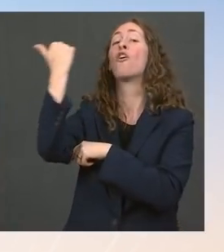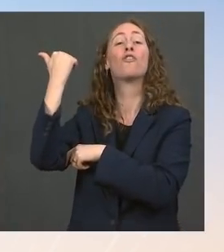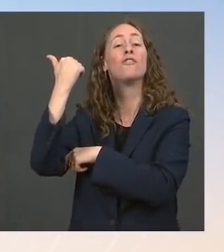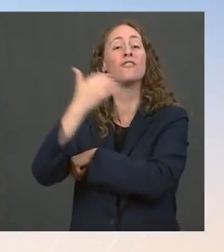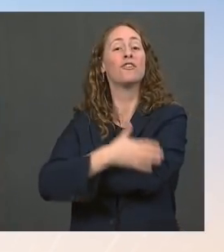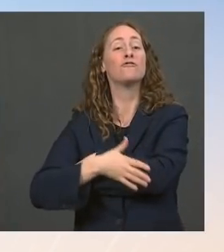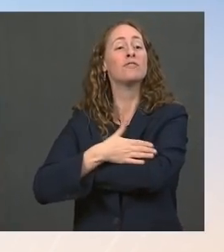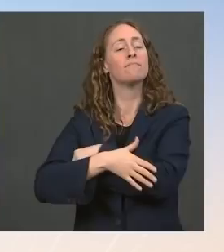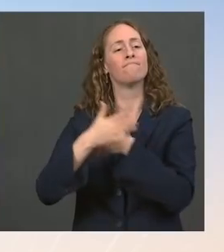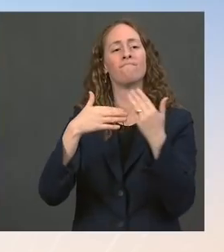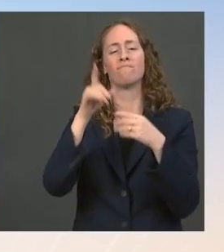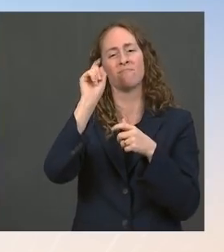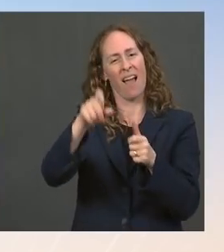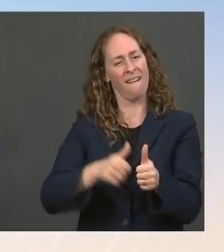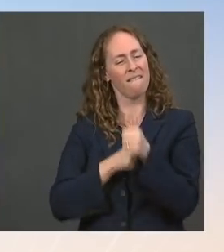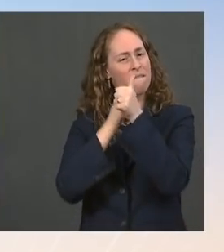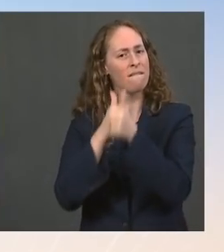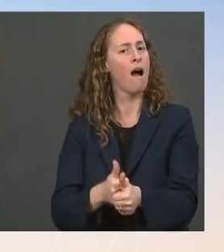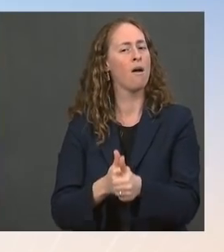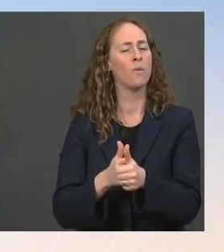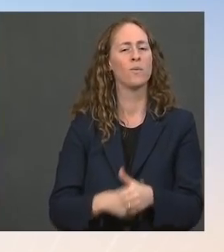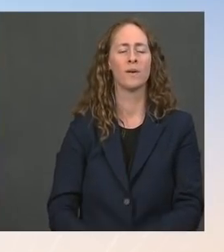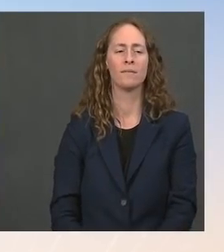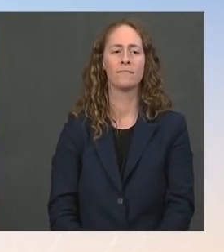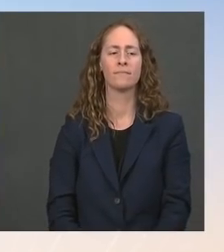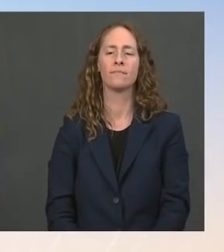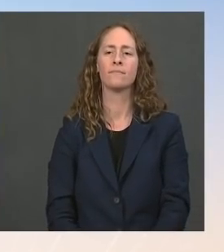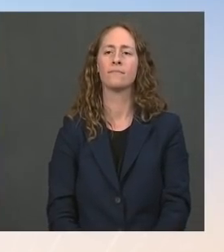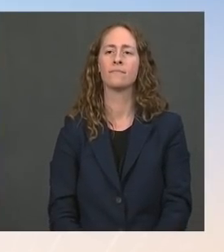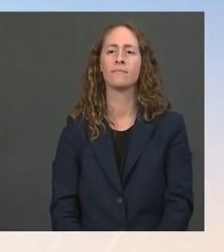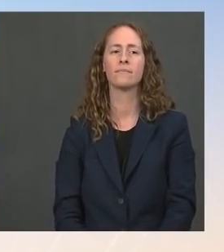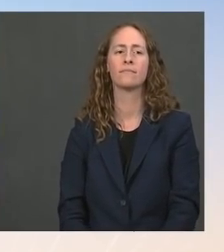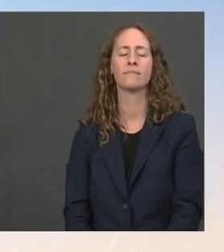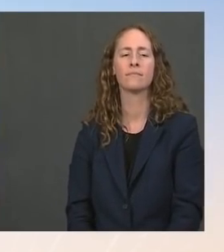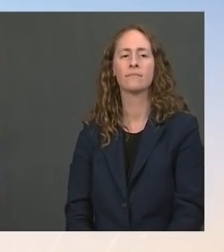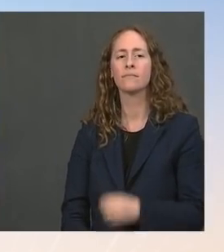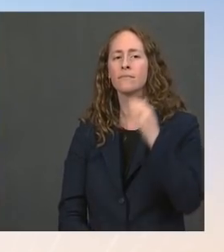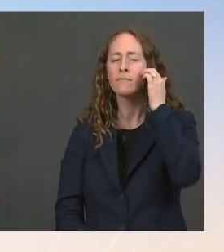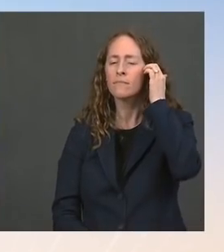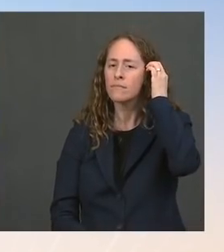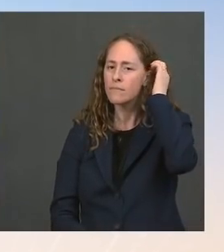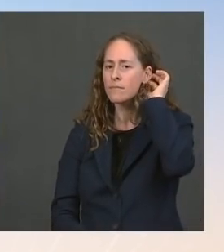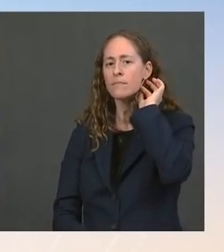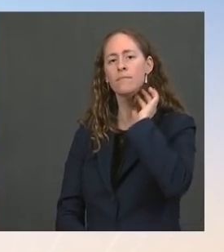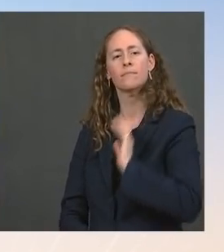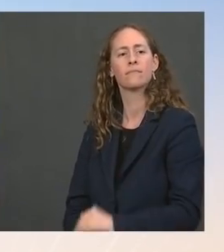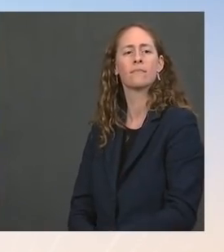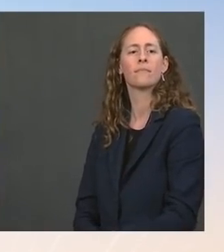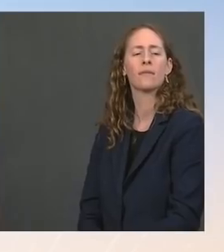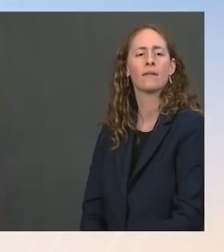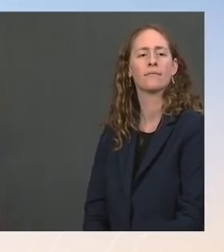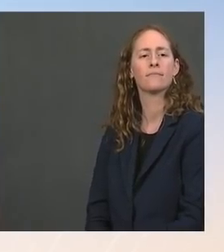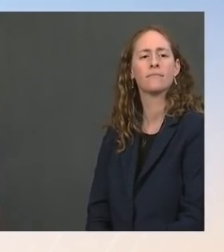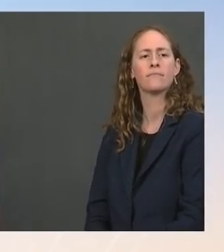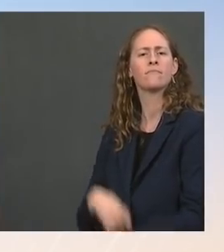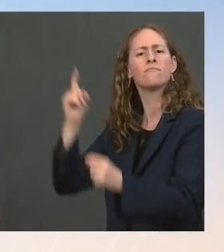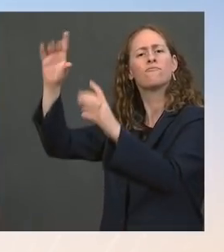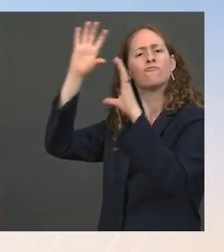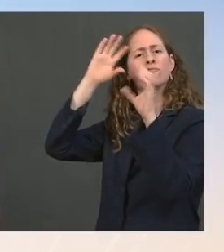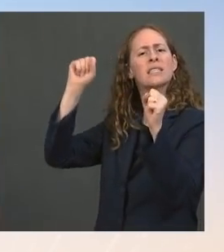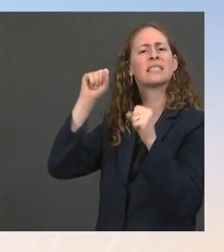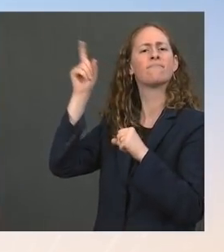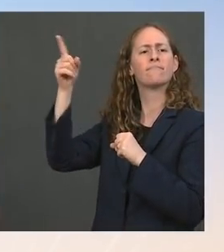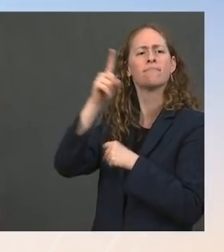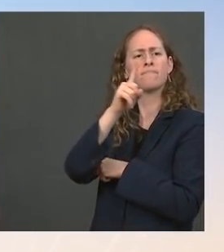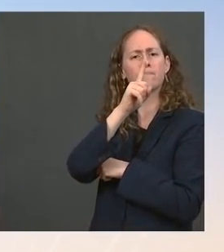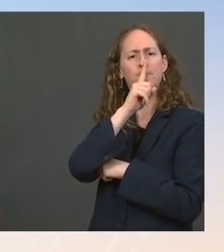through. Go ahead. But Jen, we haven't yet heard recently from President Biden specifically about these images